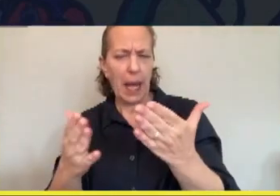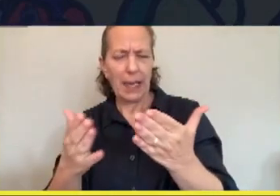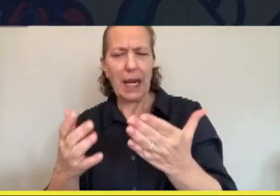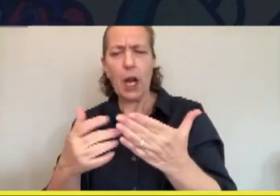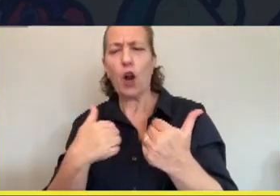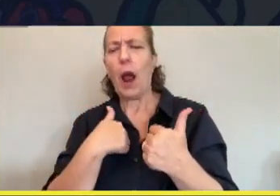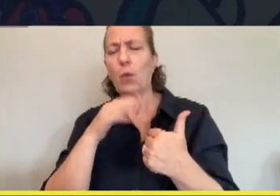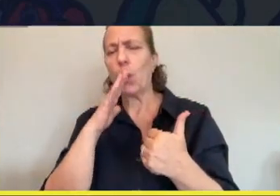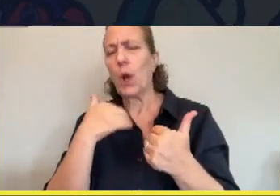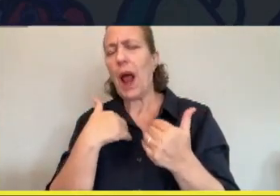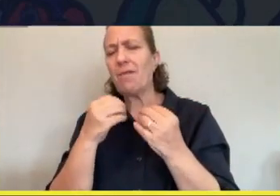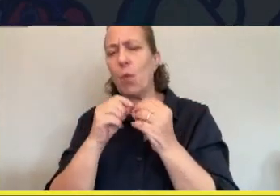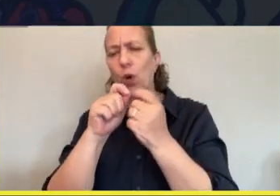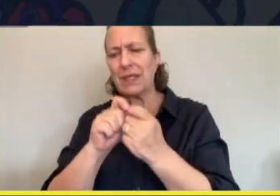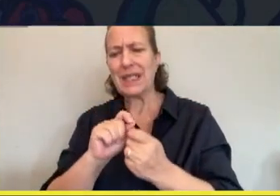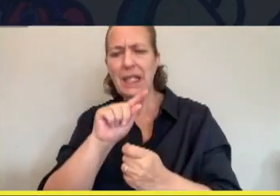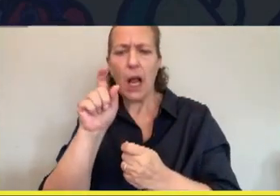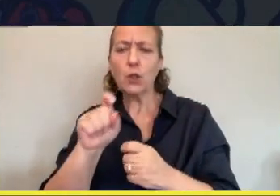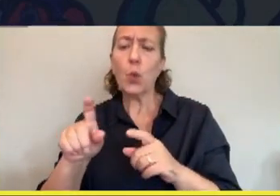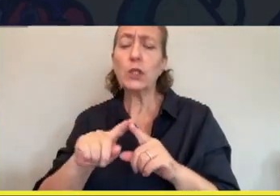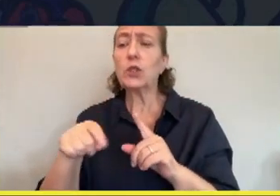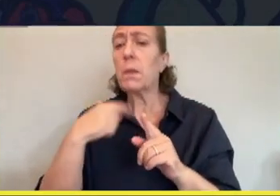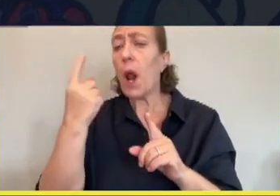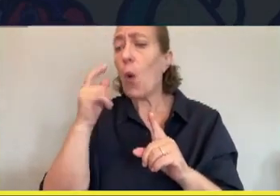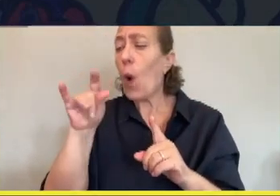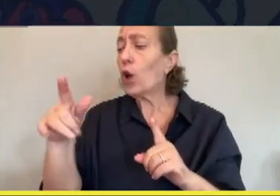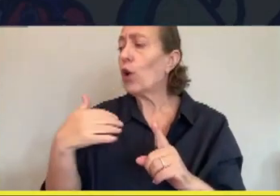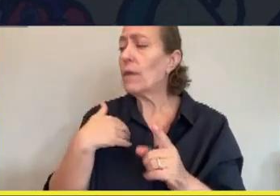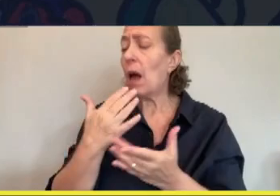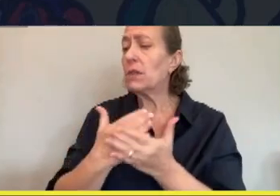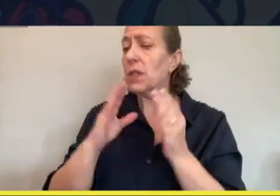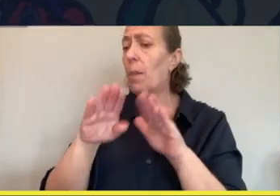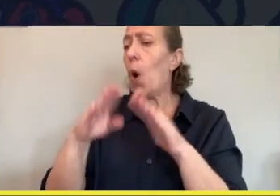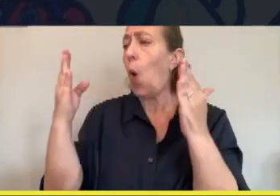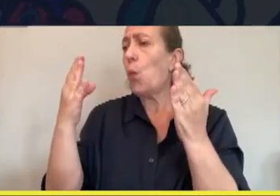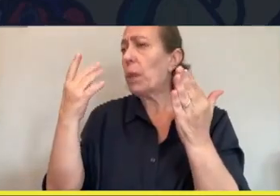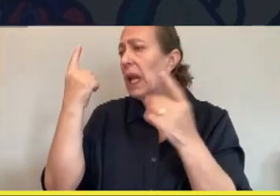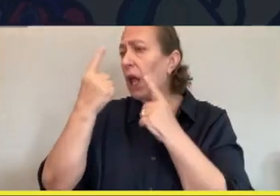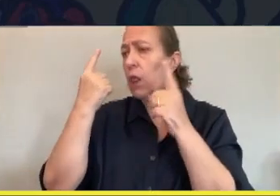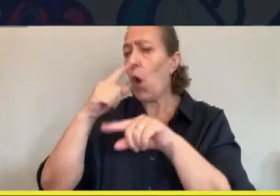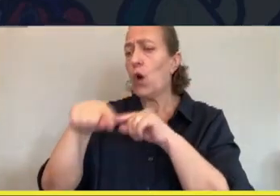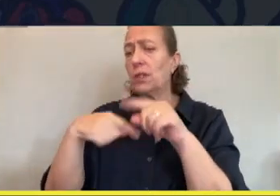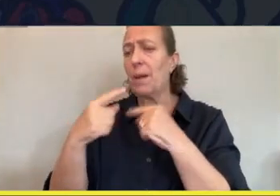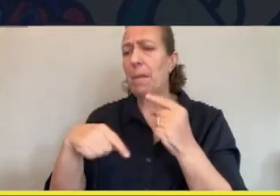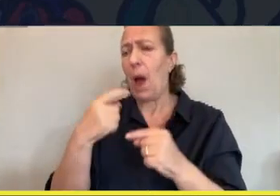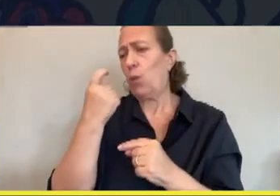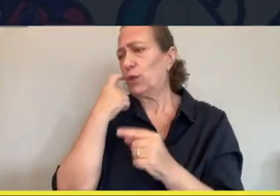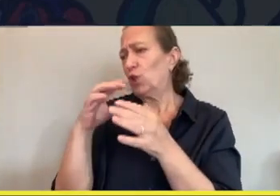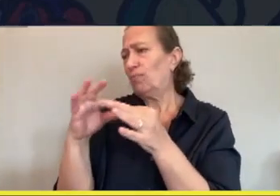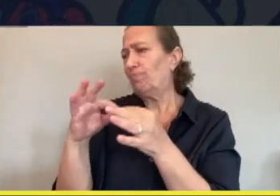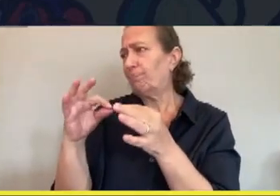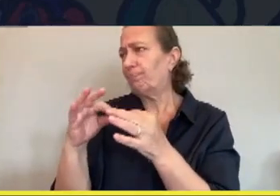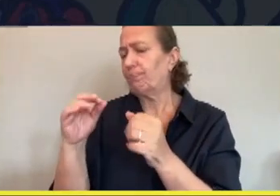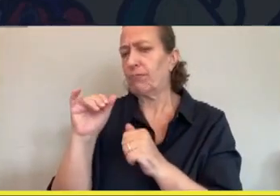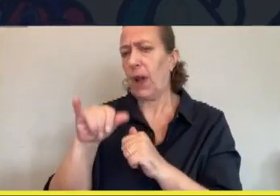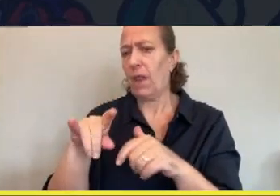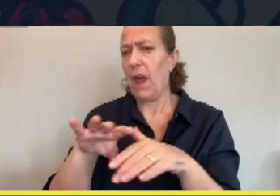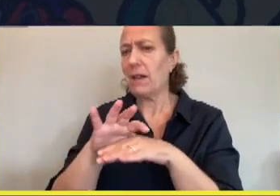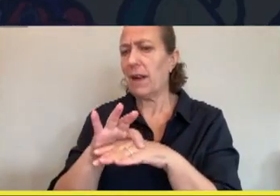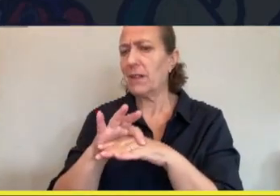but I wonder if you had some opening thoughts about the content that you were able to engage with in this